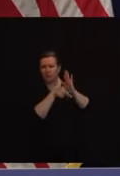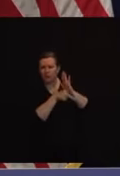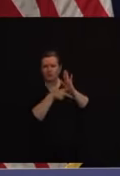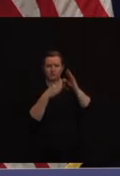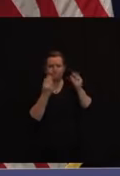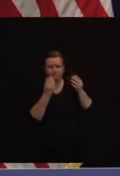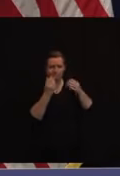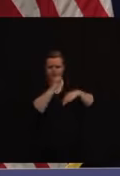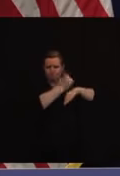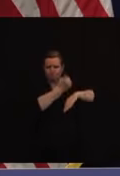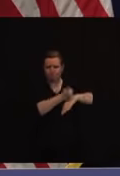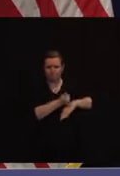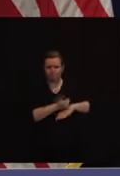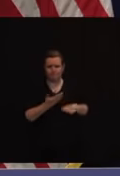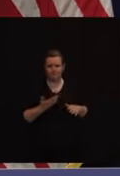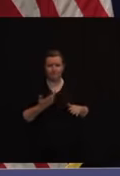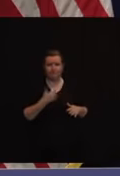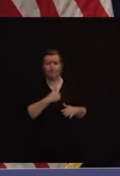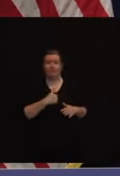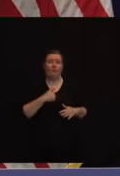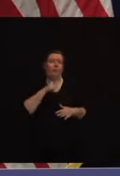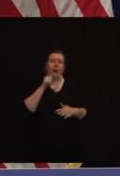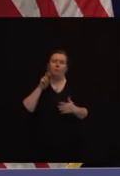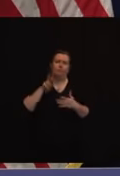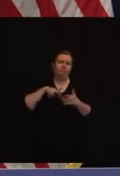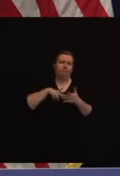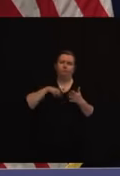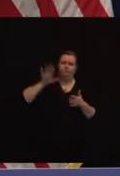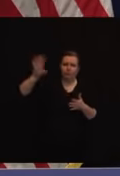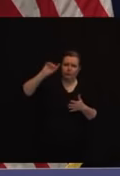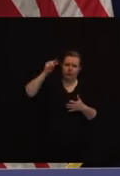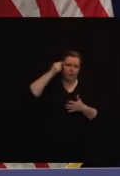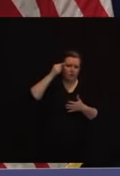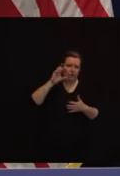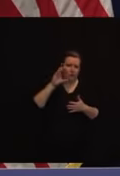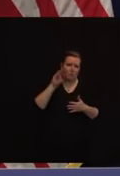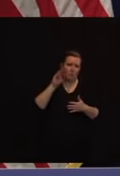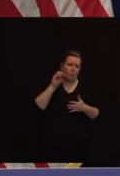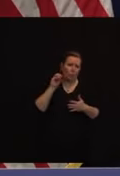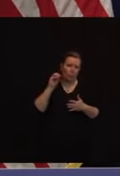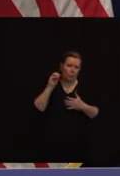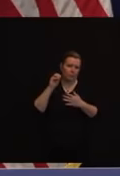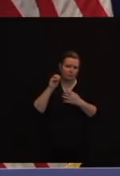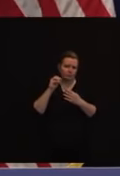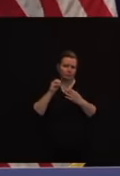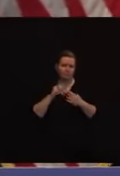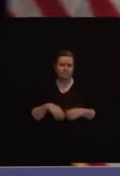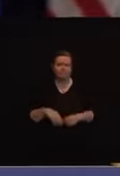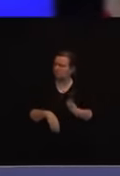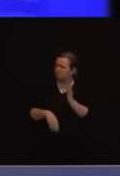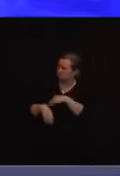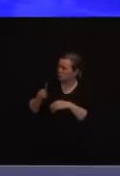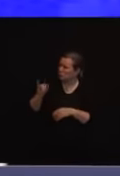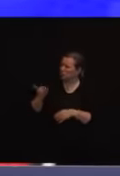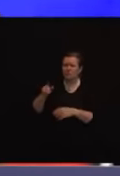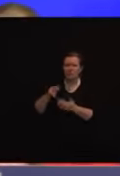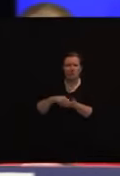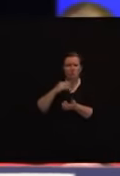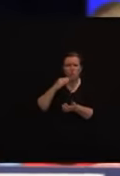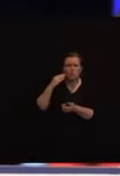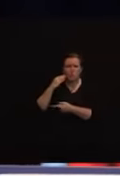seen Governor Cuomo. I may want to come back to you. Dan will keep me honest. Any other comment on the nursing home front, Judy? Yeah, I just want to remind everyone